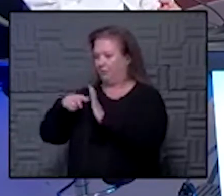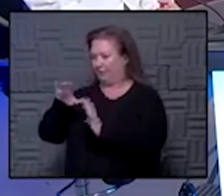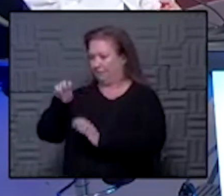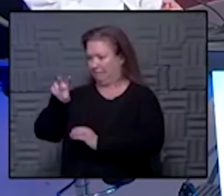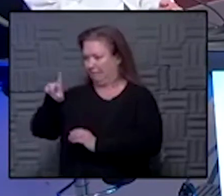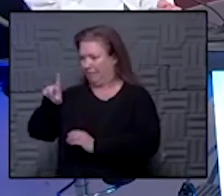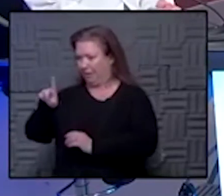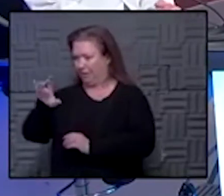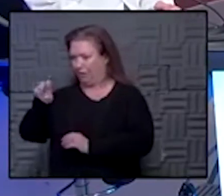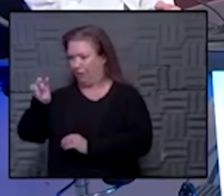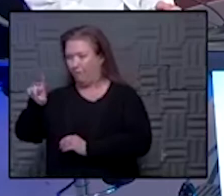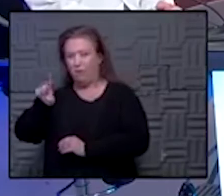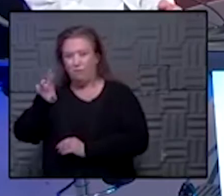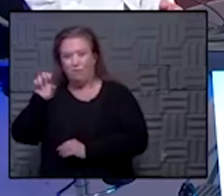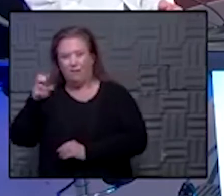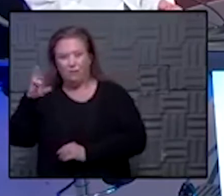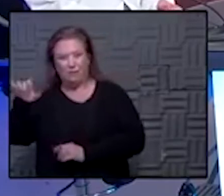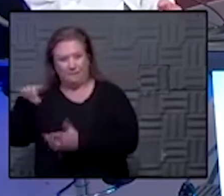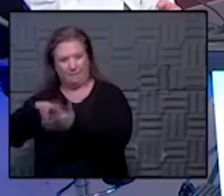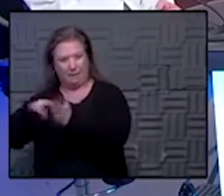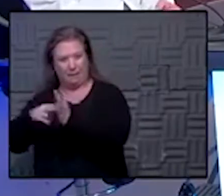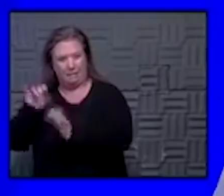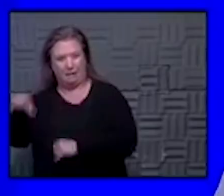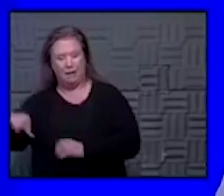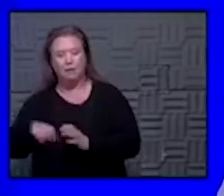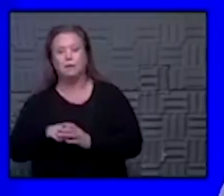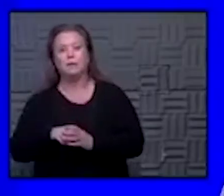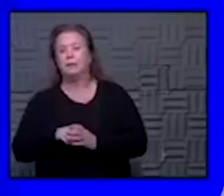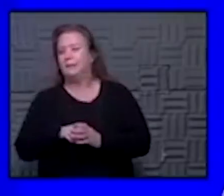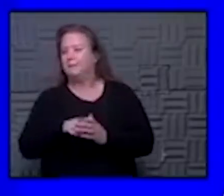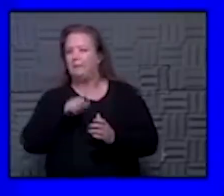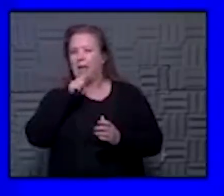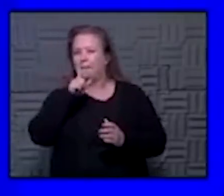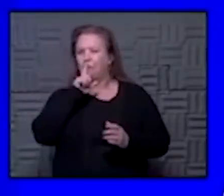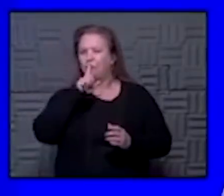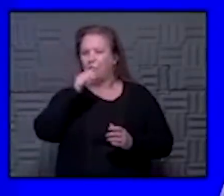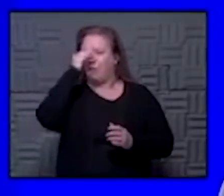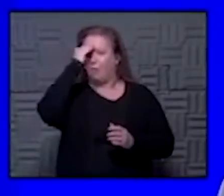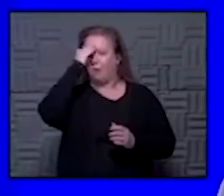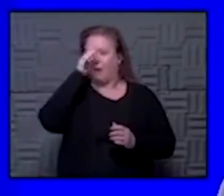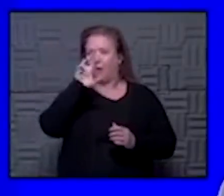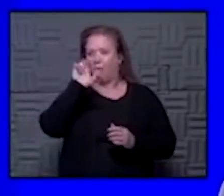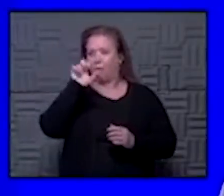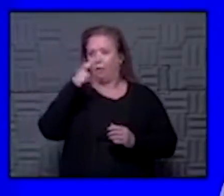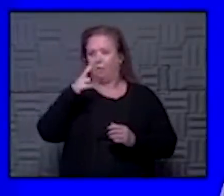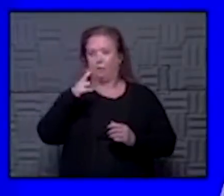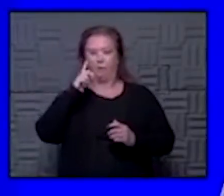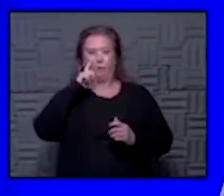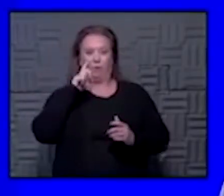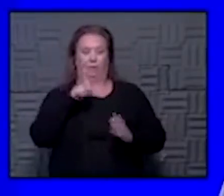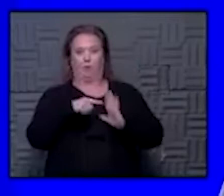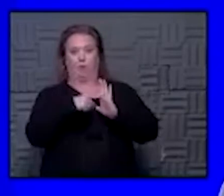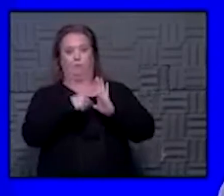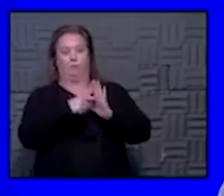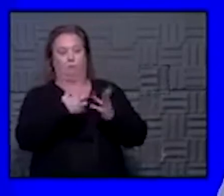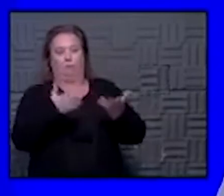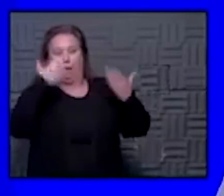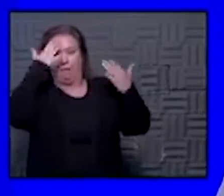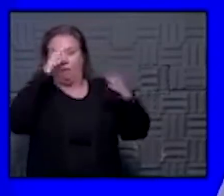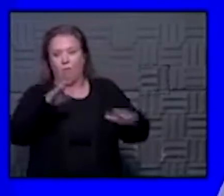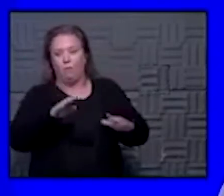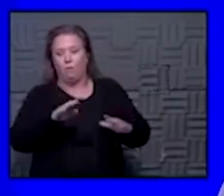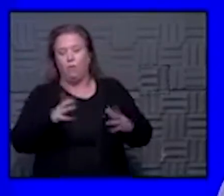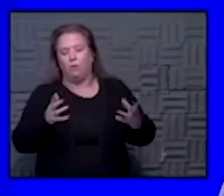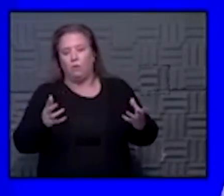Is that the COVID rash they're talking about? Yeah, I'm not aware of that right now. Okay. If that's your only symptom, who knows? I know people were